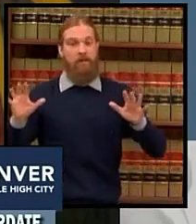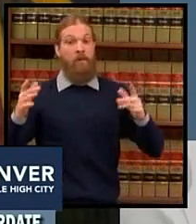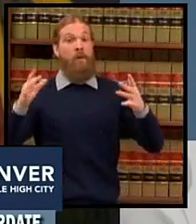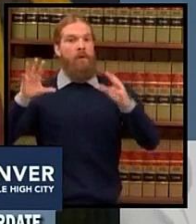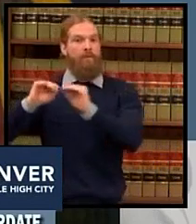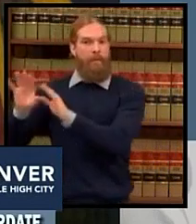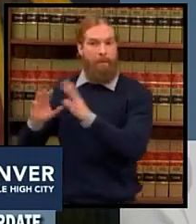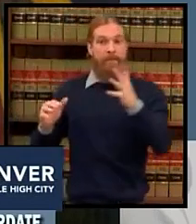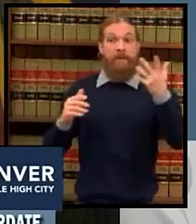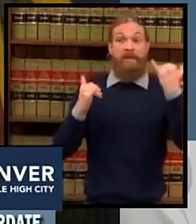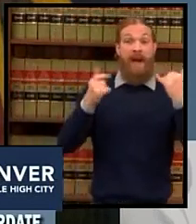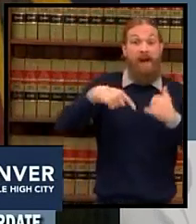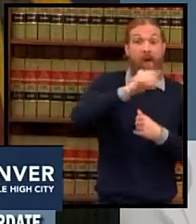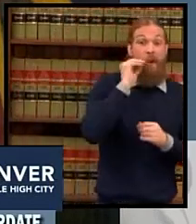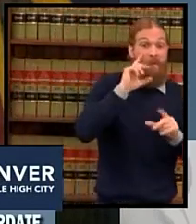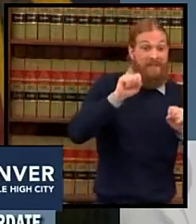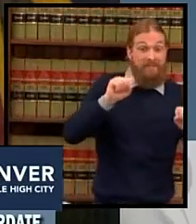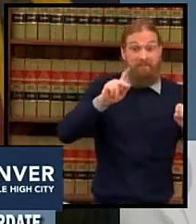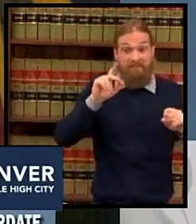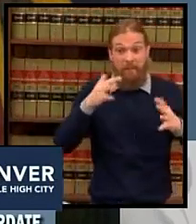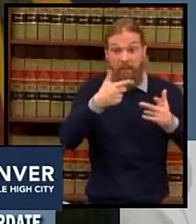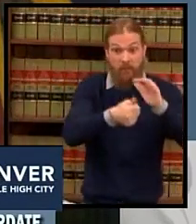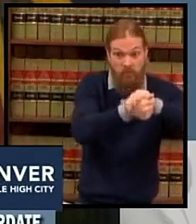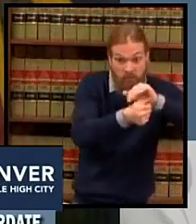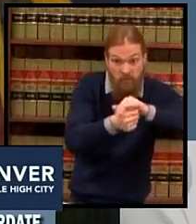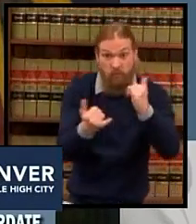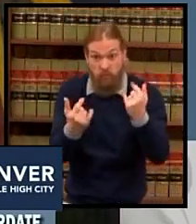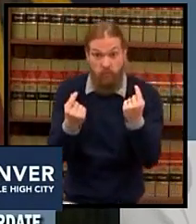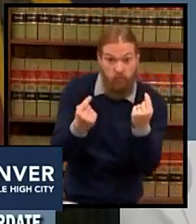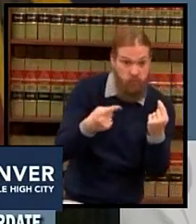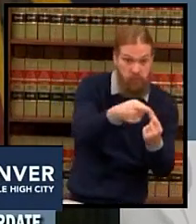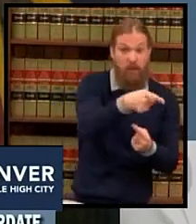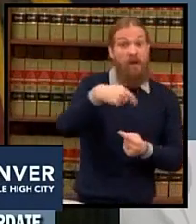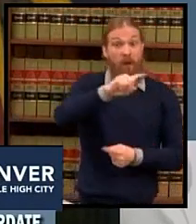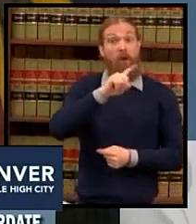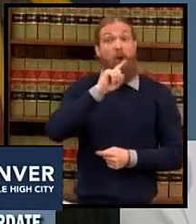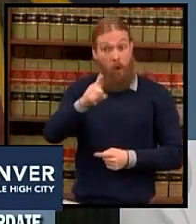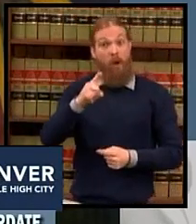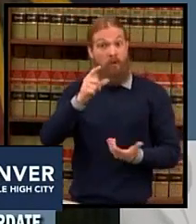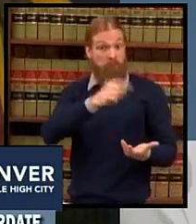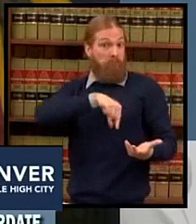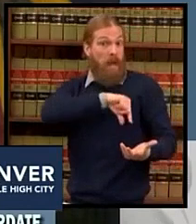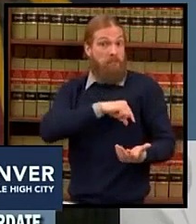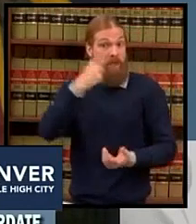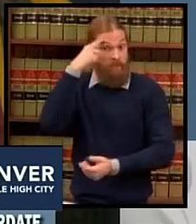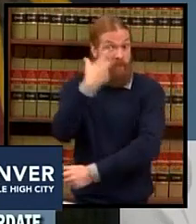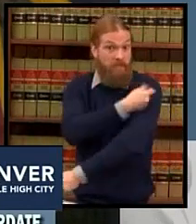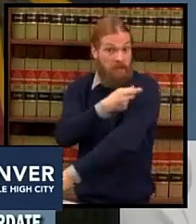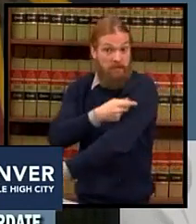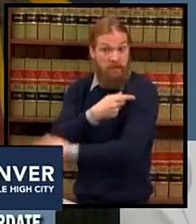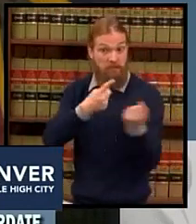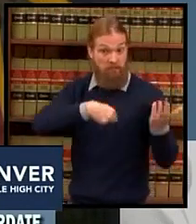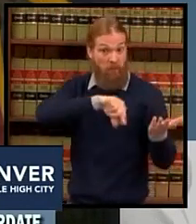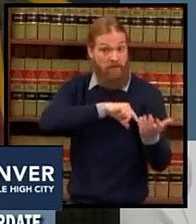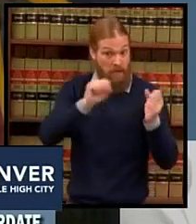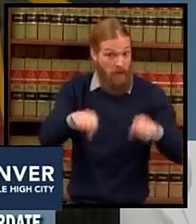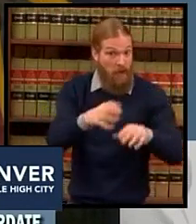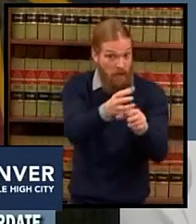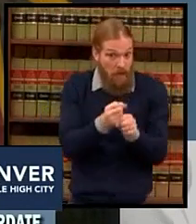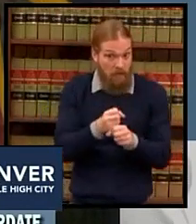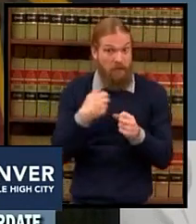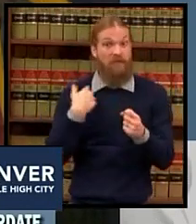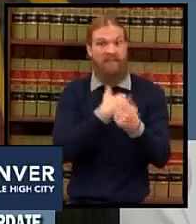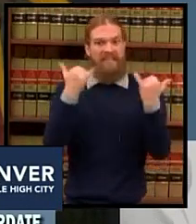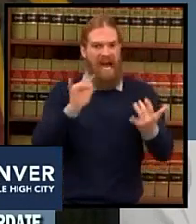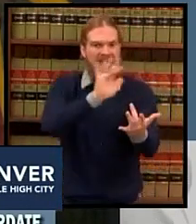city fall within the categories that are eligible today for vaccination. And we want to, as many of us are outreaching to them on a regular basis, we're